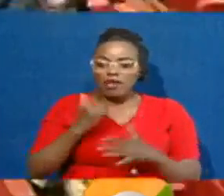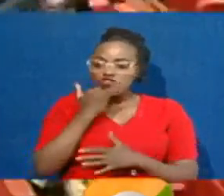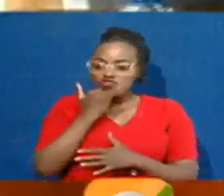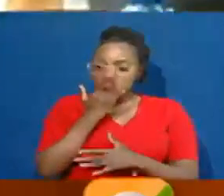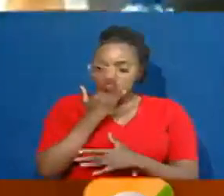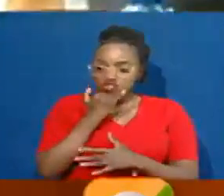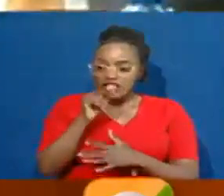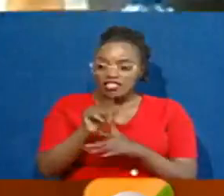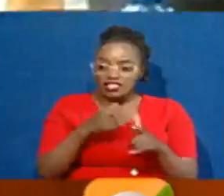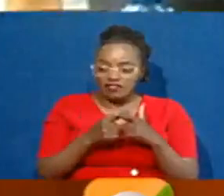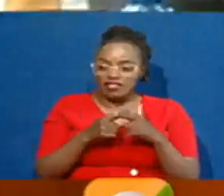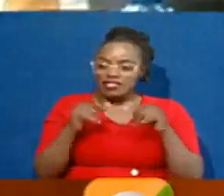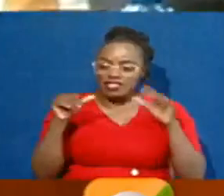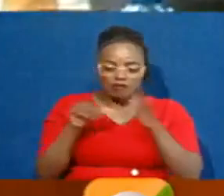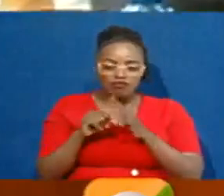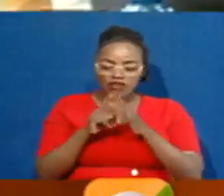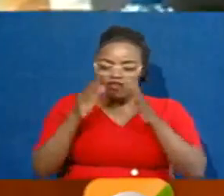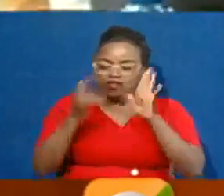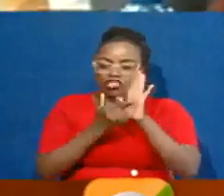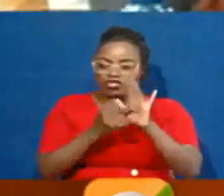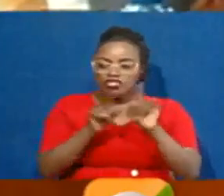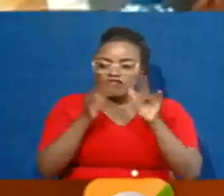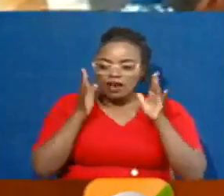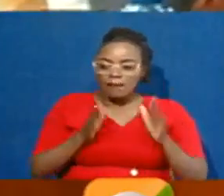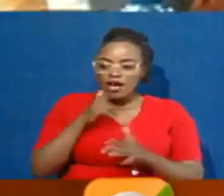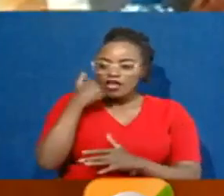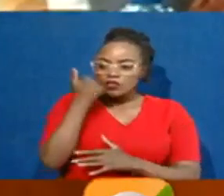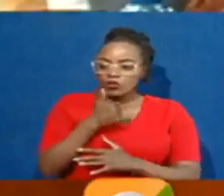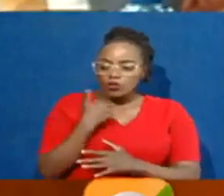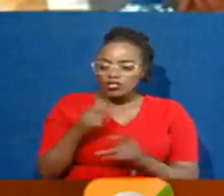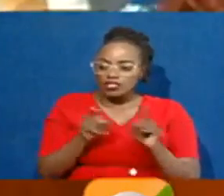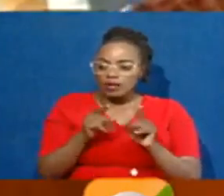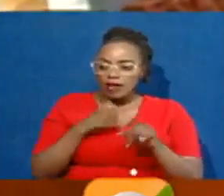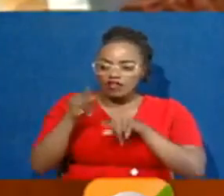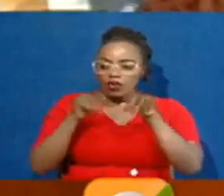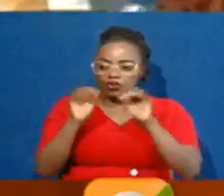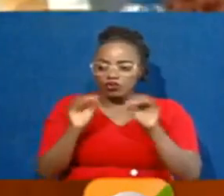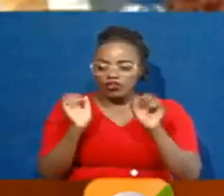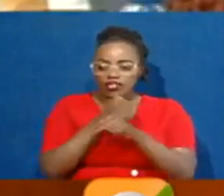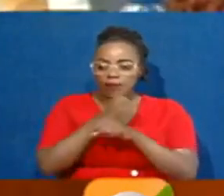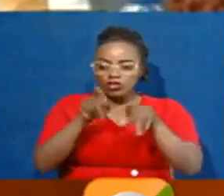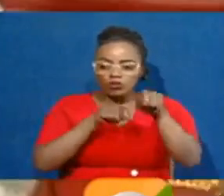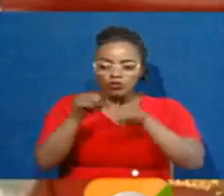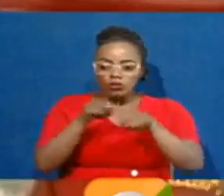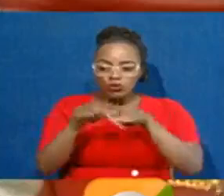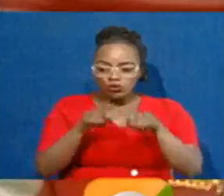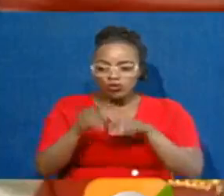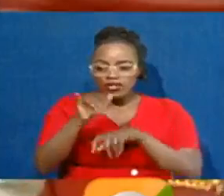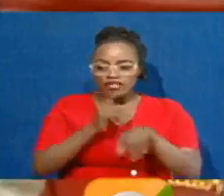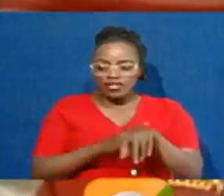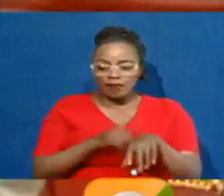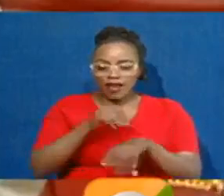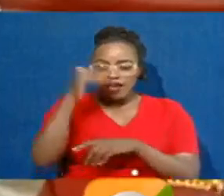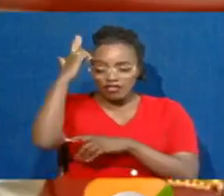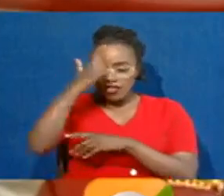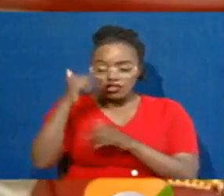fact, it is juvenile. It reveals him as a person who is unhinged and cannot control their tongue. There is no other